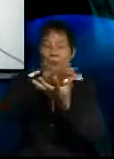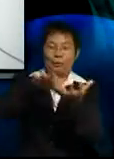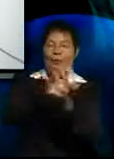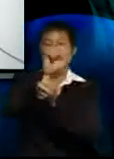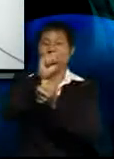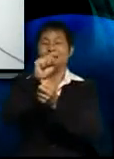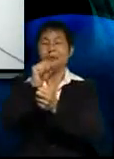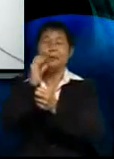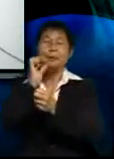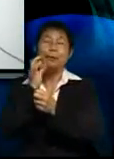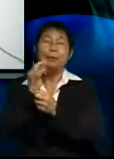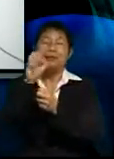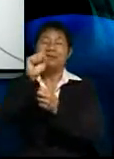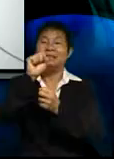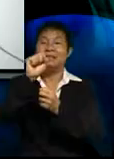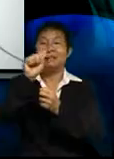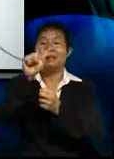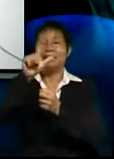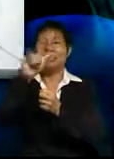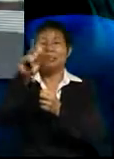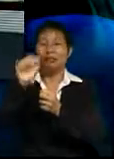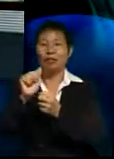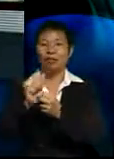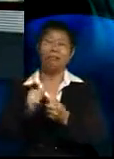is secreted by the salivary glands.